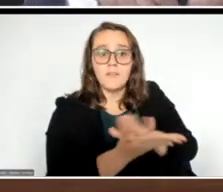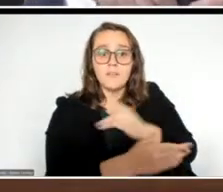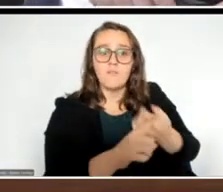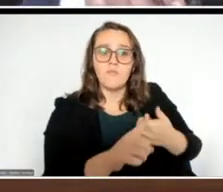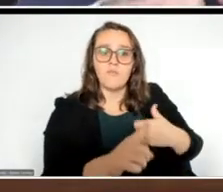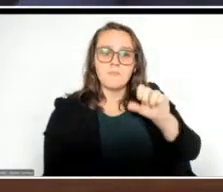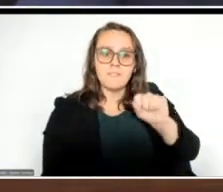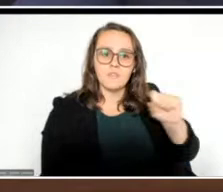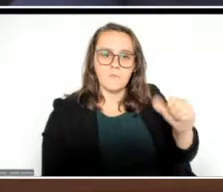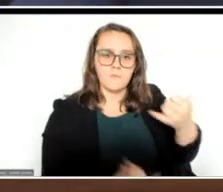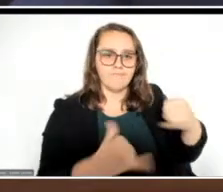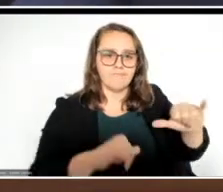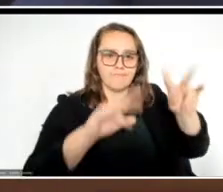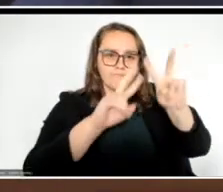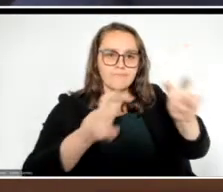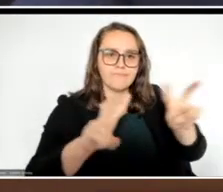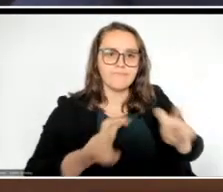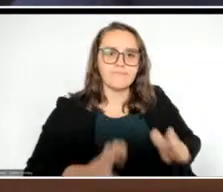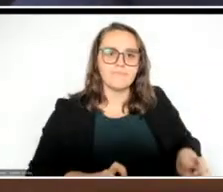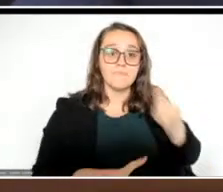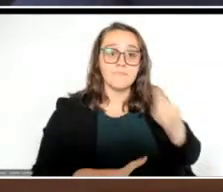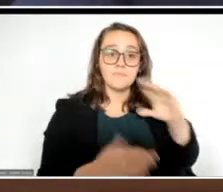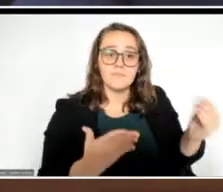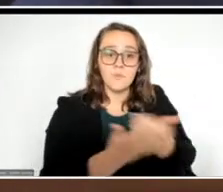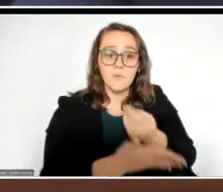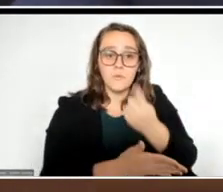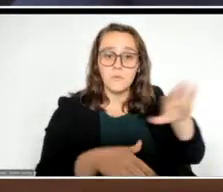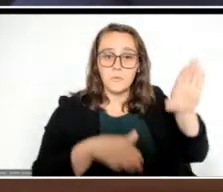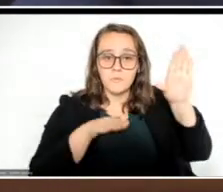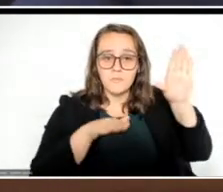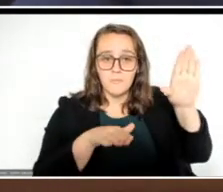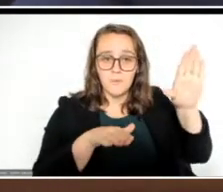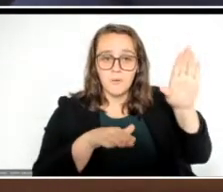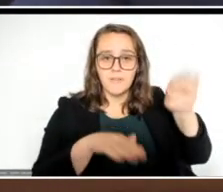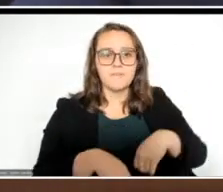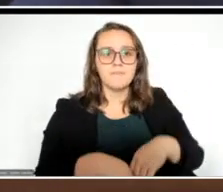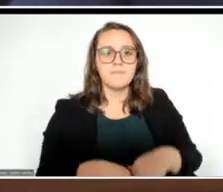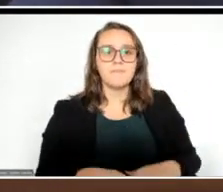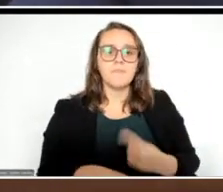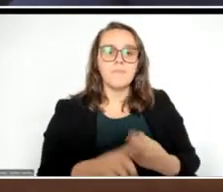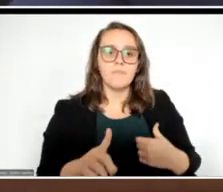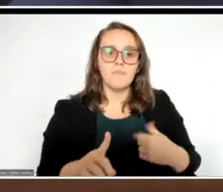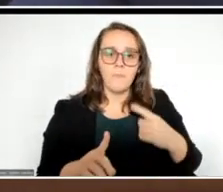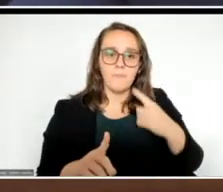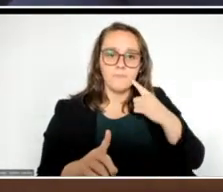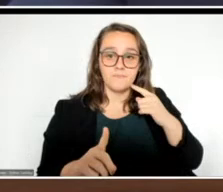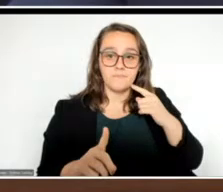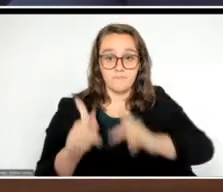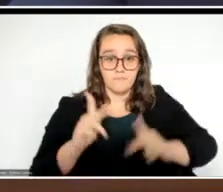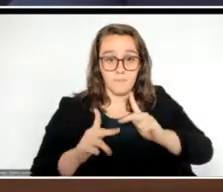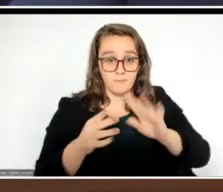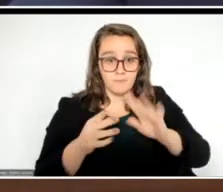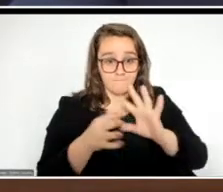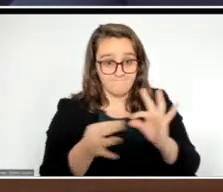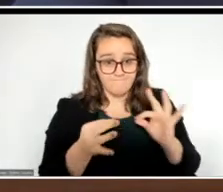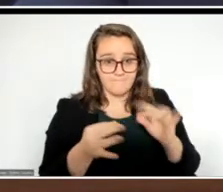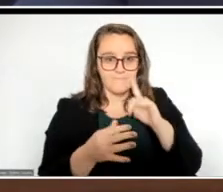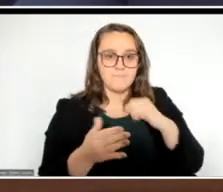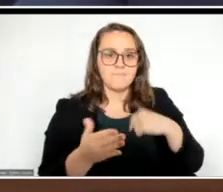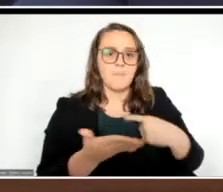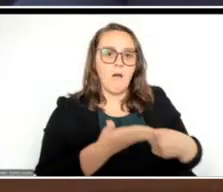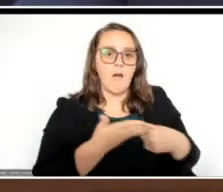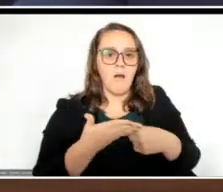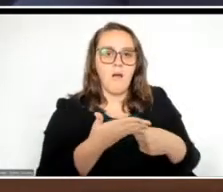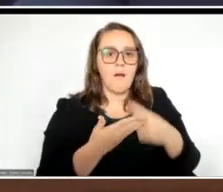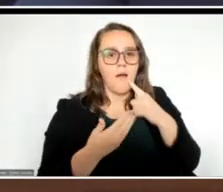analyze. We've received new witness testimony, including about efforts to obstruct our investigation and